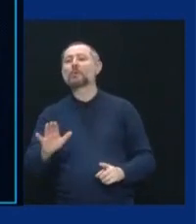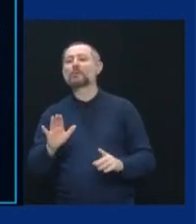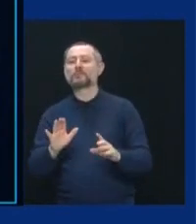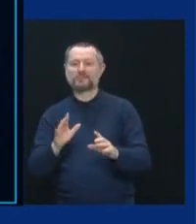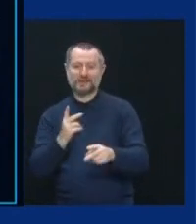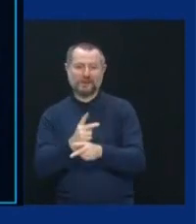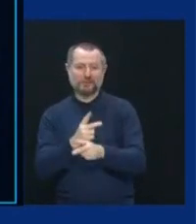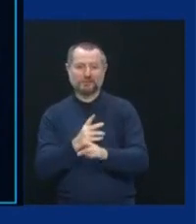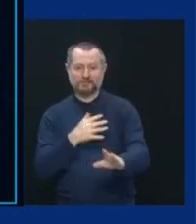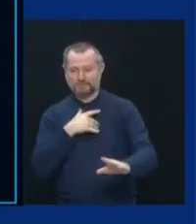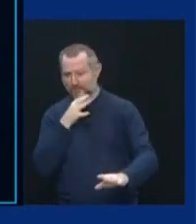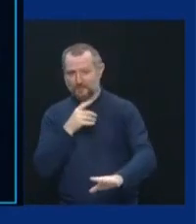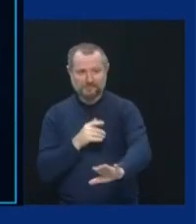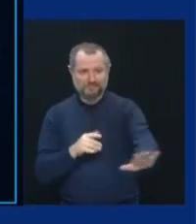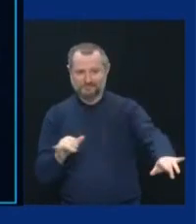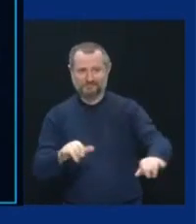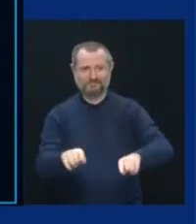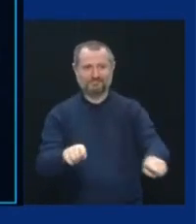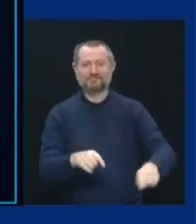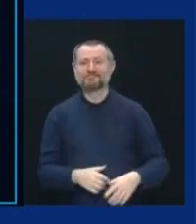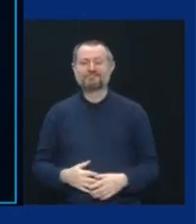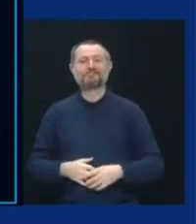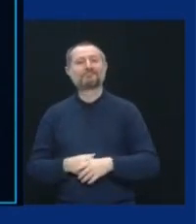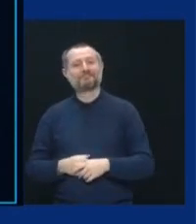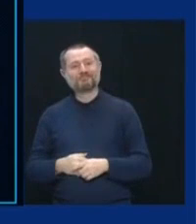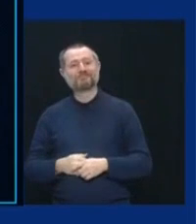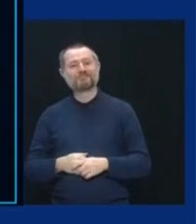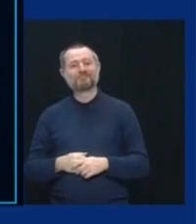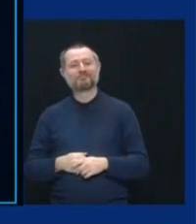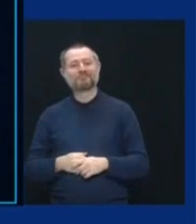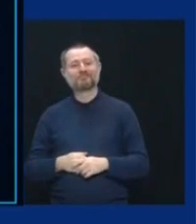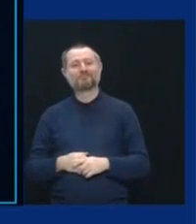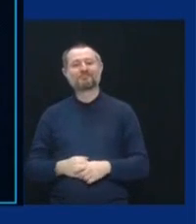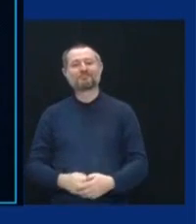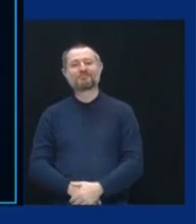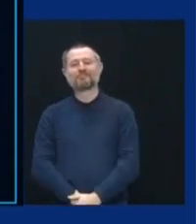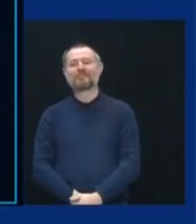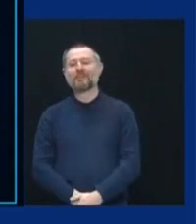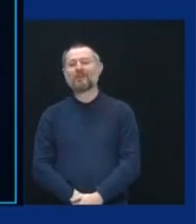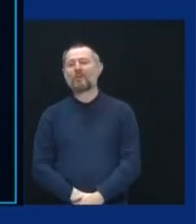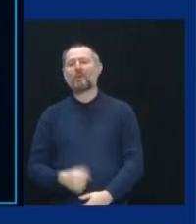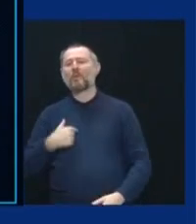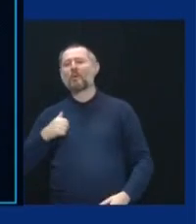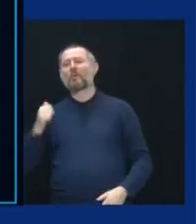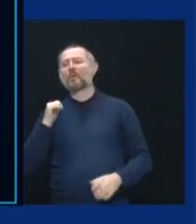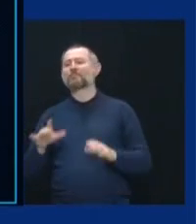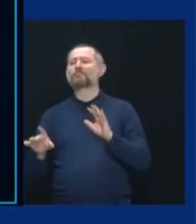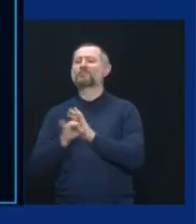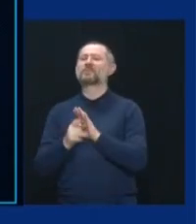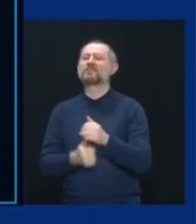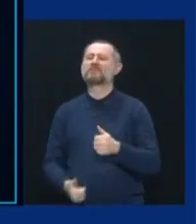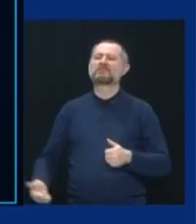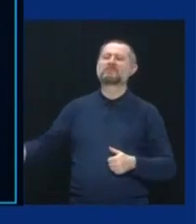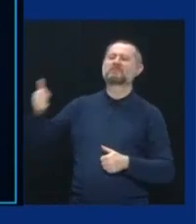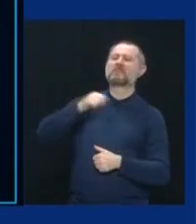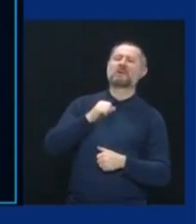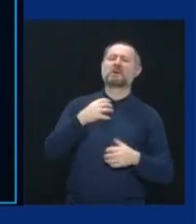care. I wouldn't have anyone as the health commissioner who I wouldn't trust with my